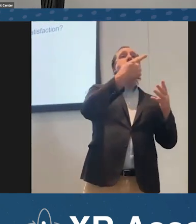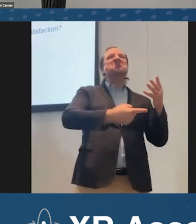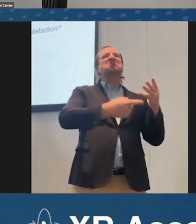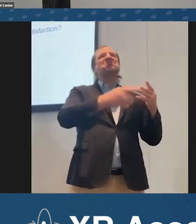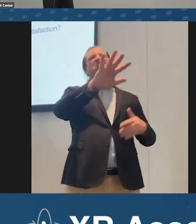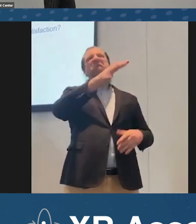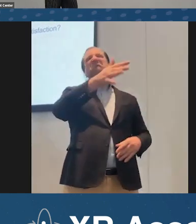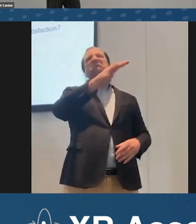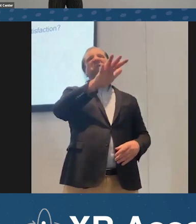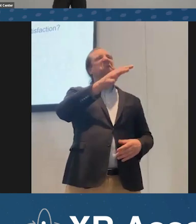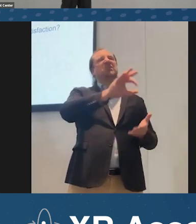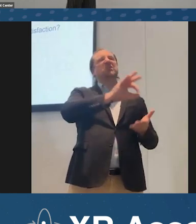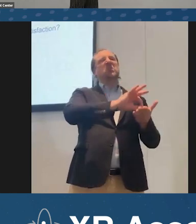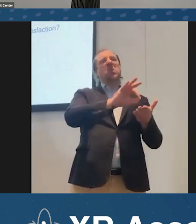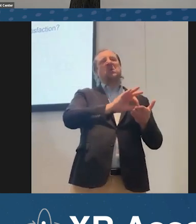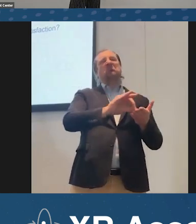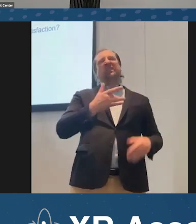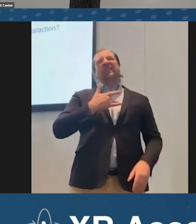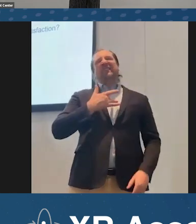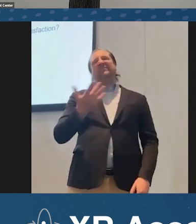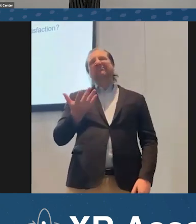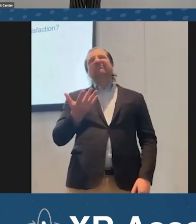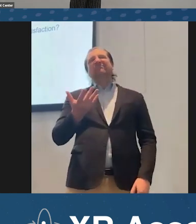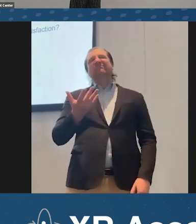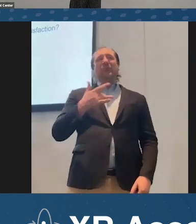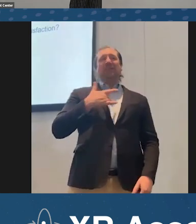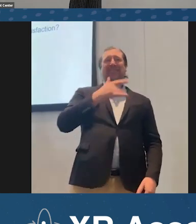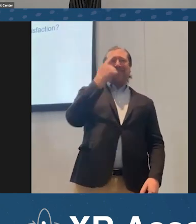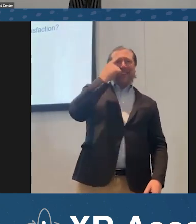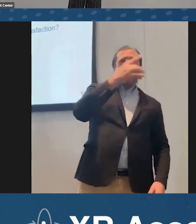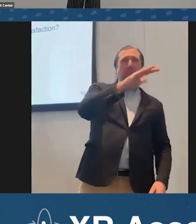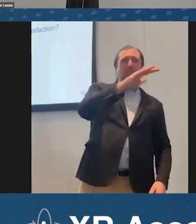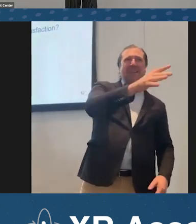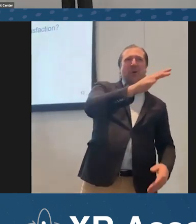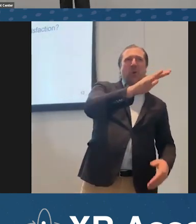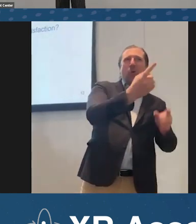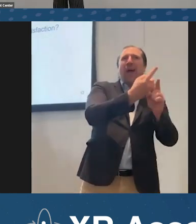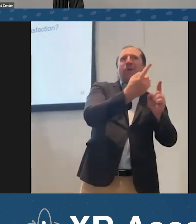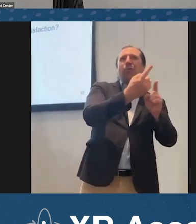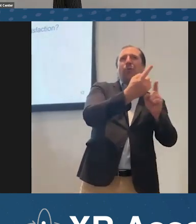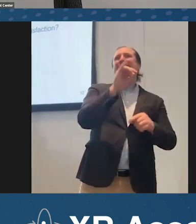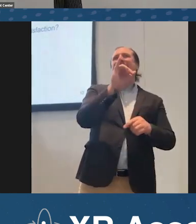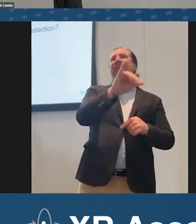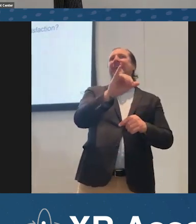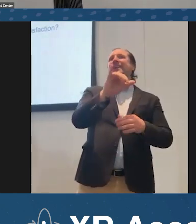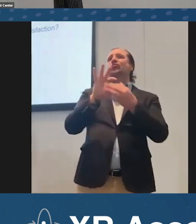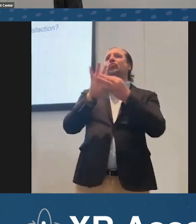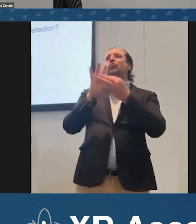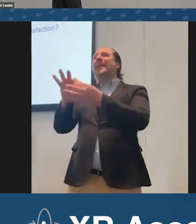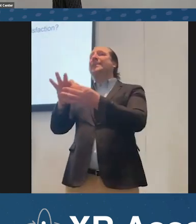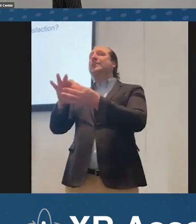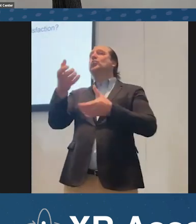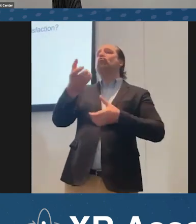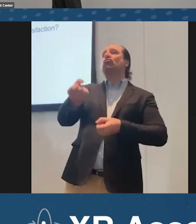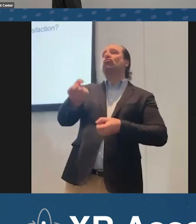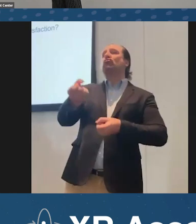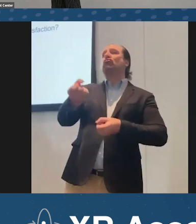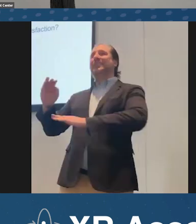mediocre. So you might think that this indicates that mediocre accuracy is tied to mediocre trust and